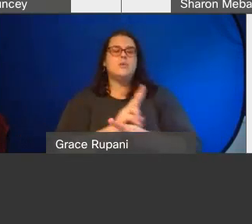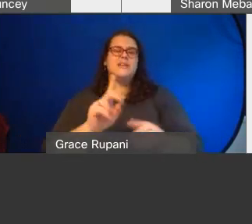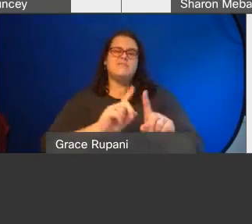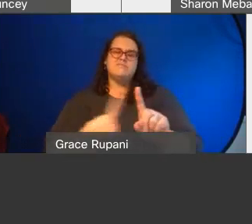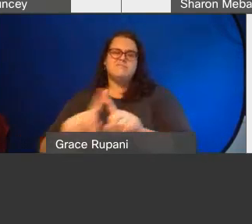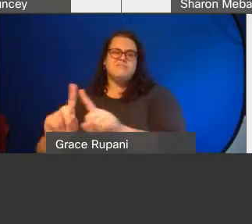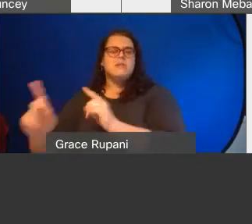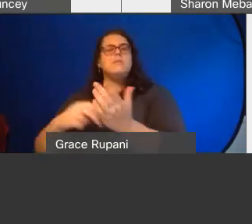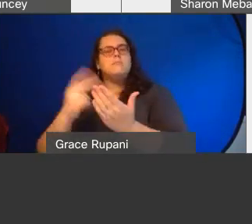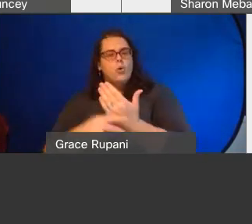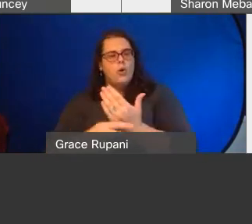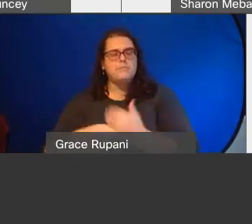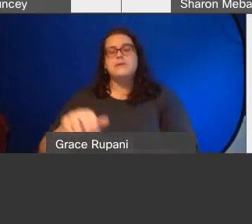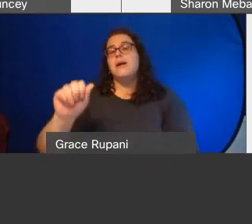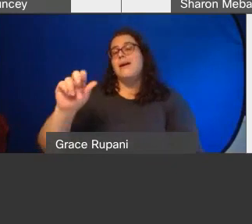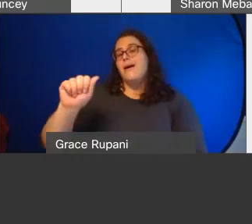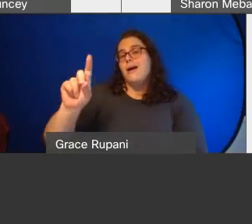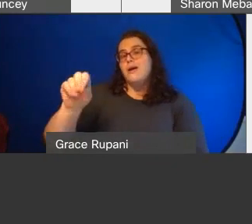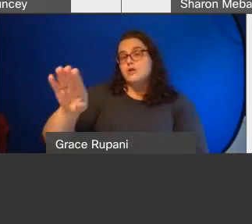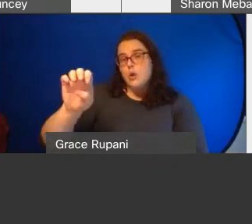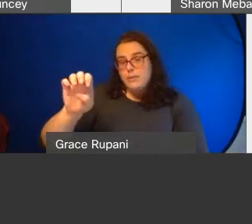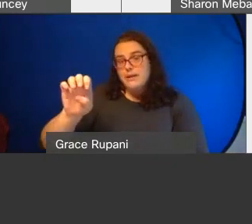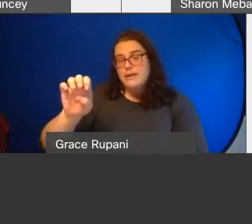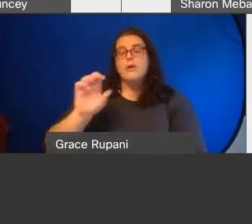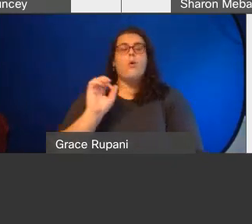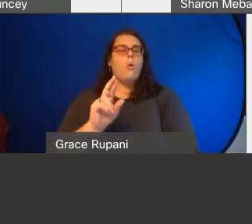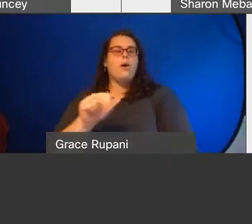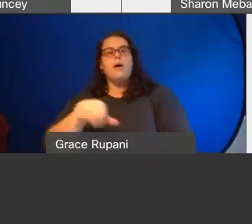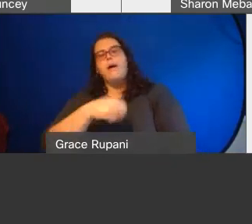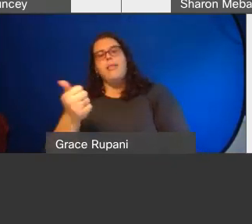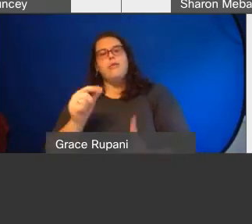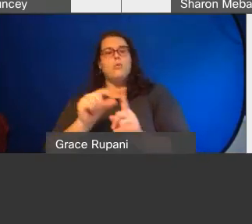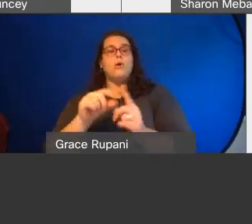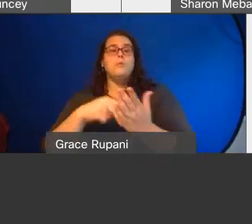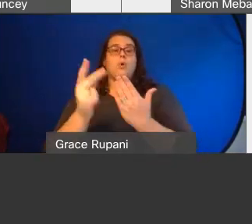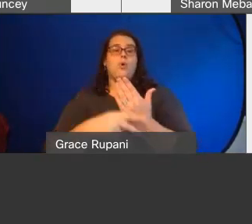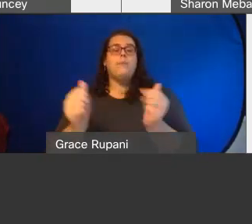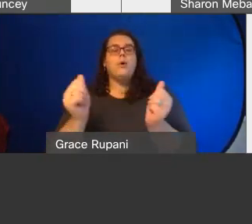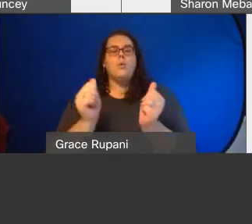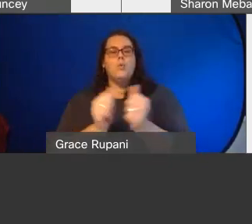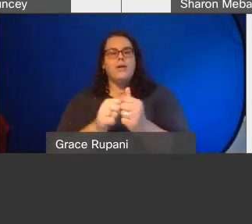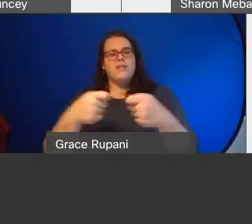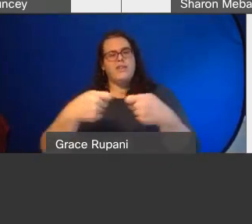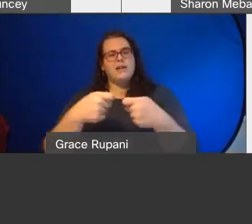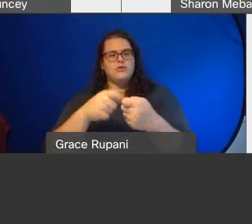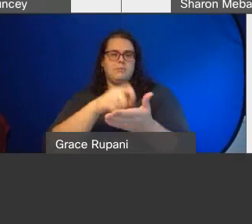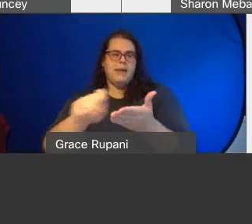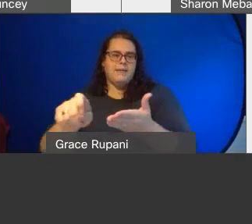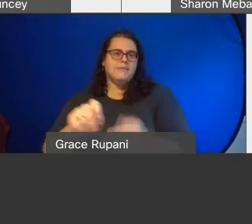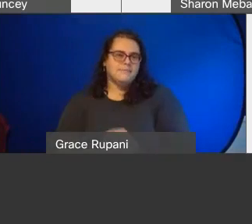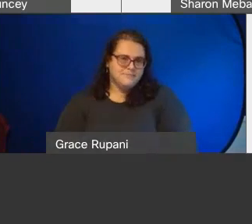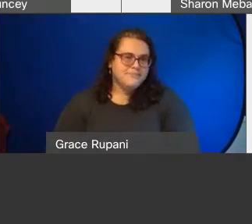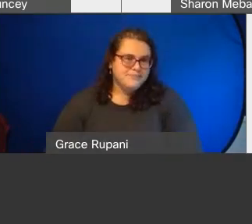as Adobe and or Word programs with stylus pens. What we are frightfully aware of is that a lot of